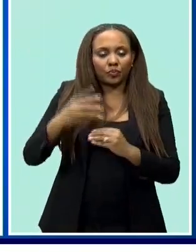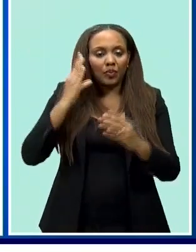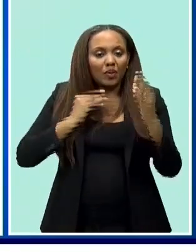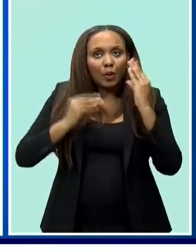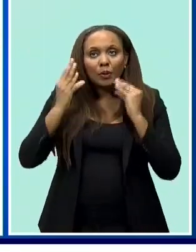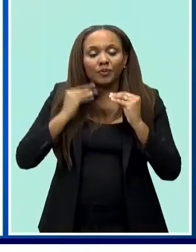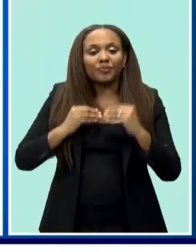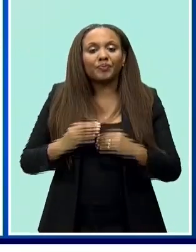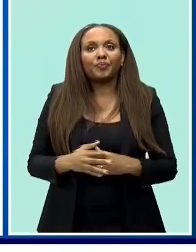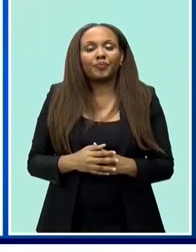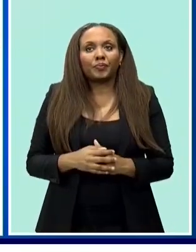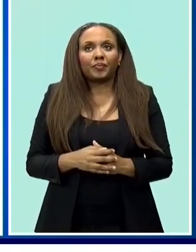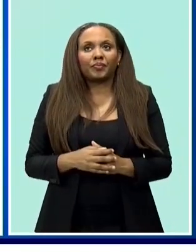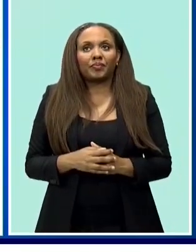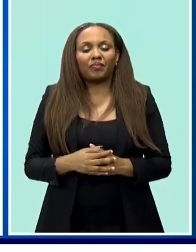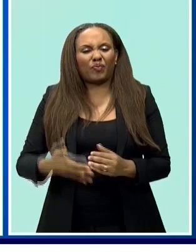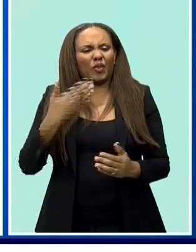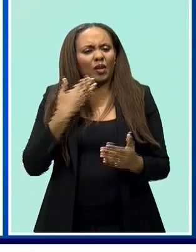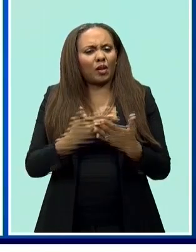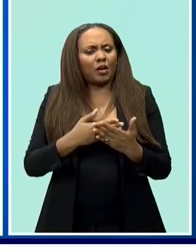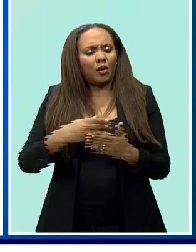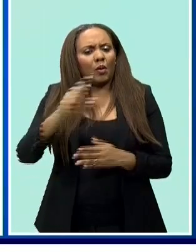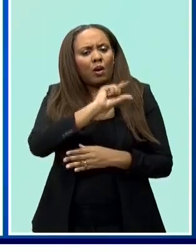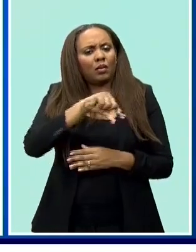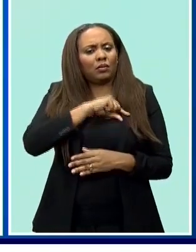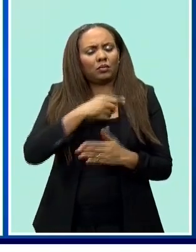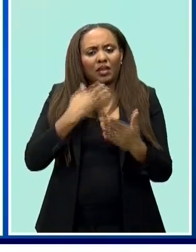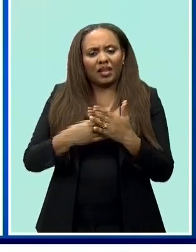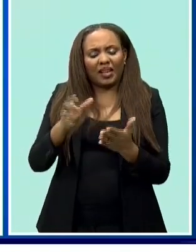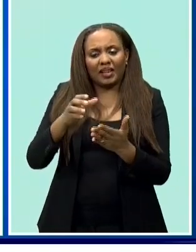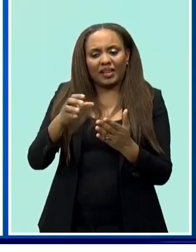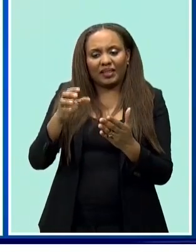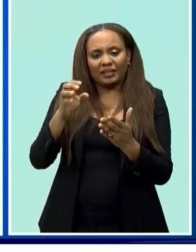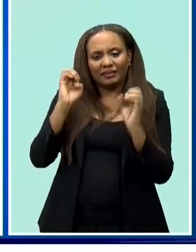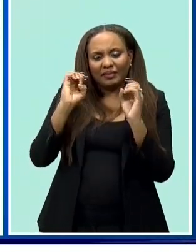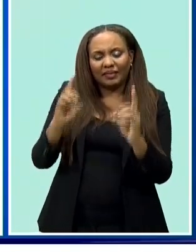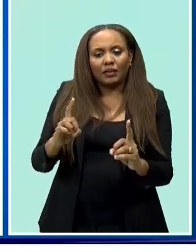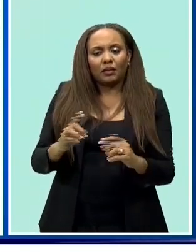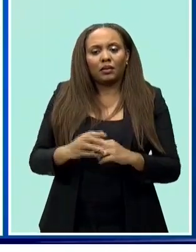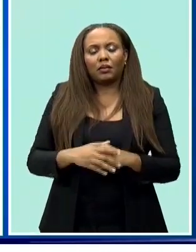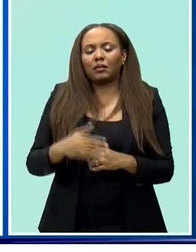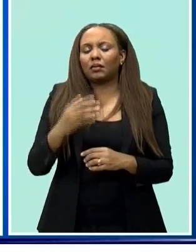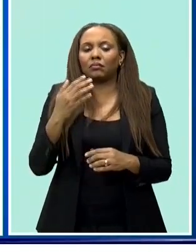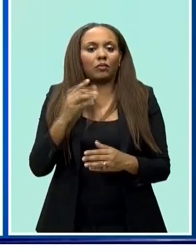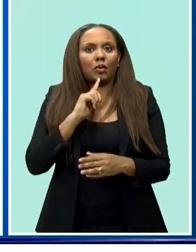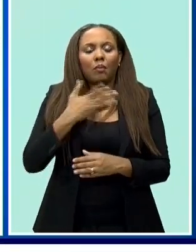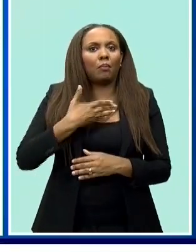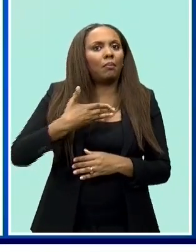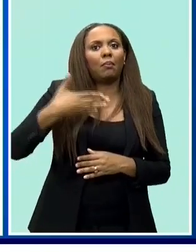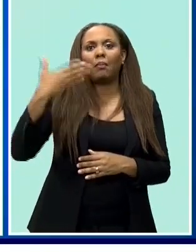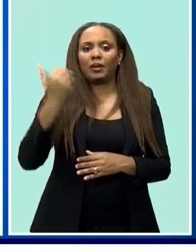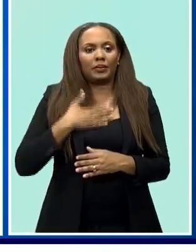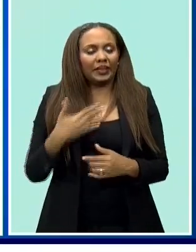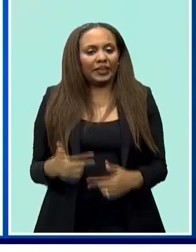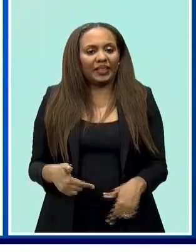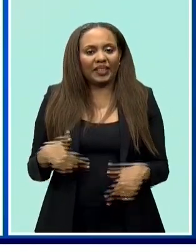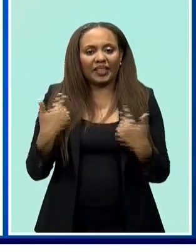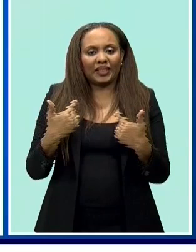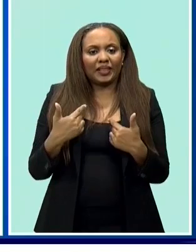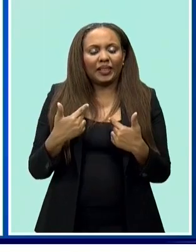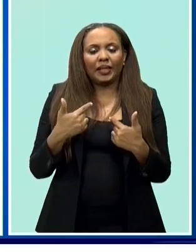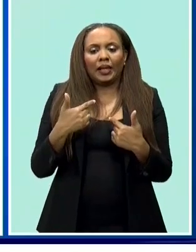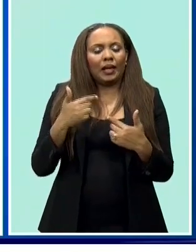school. The quality of education that I received at HC and sixth form is some of the best I've experienced in my life. I've been